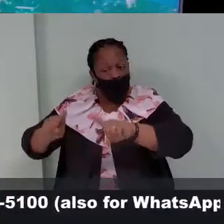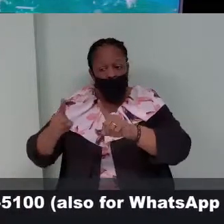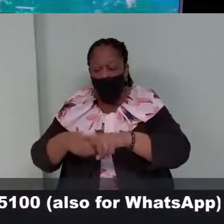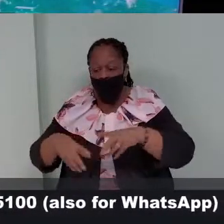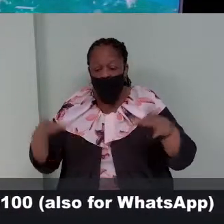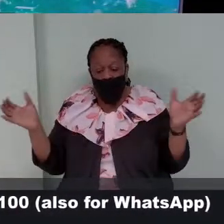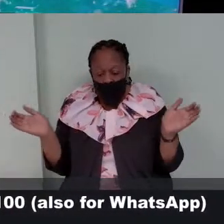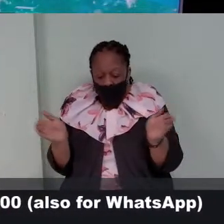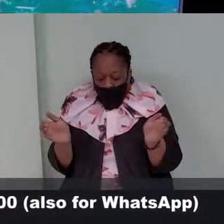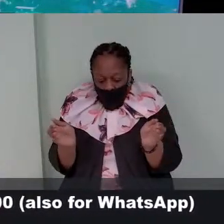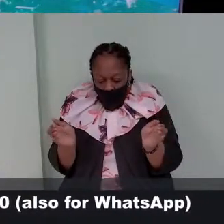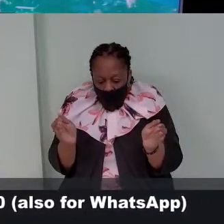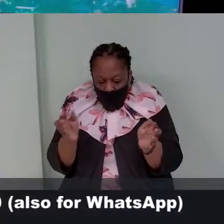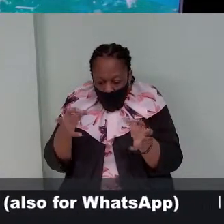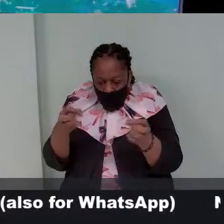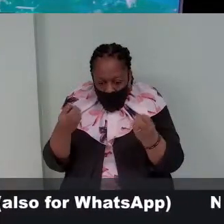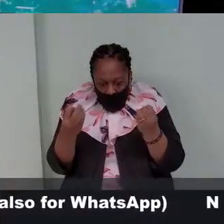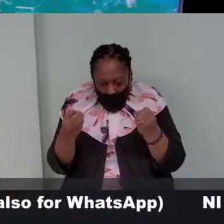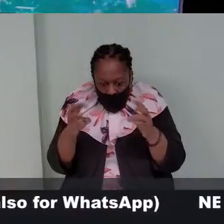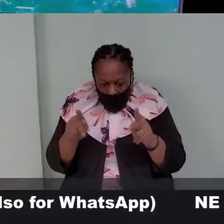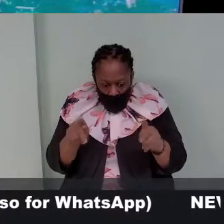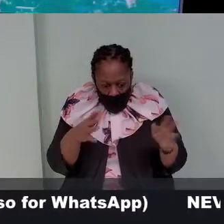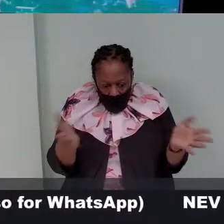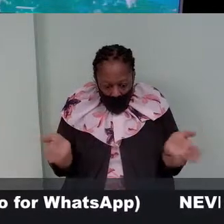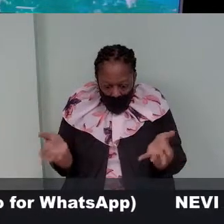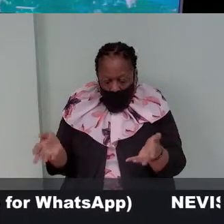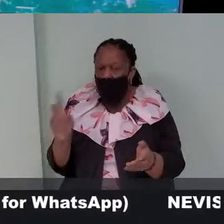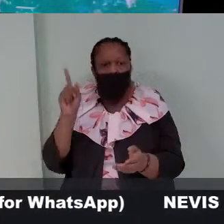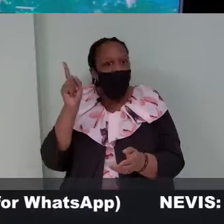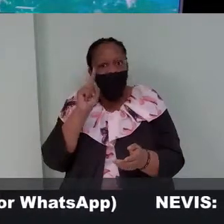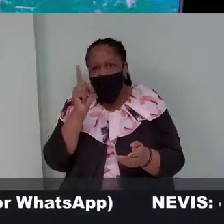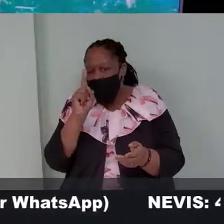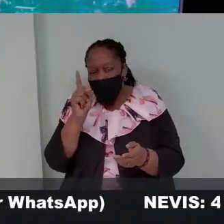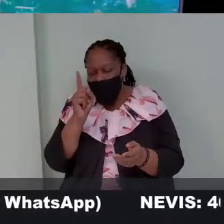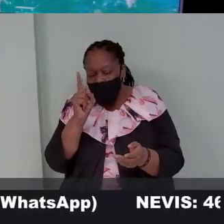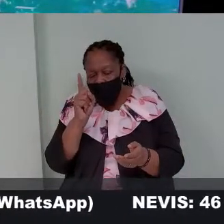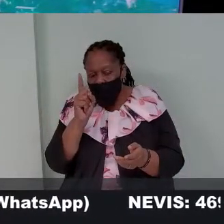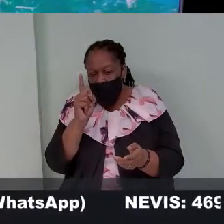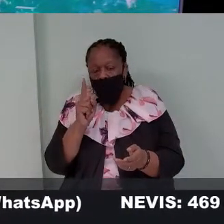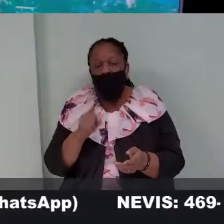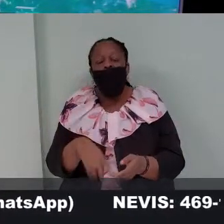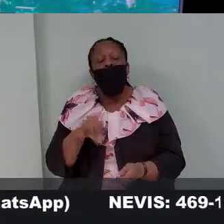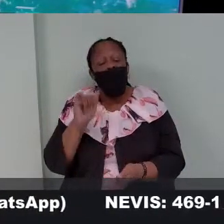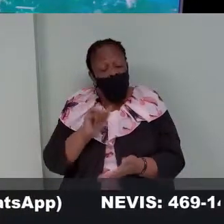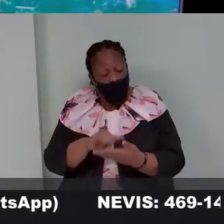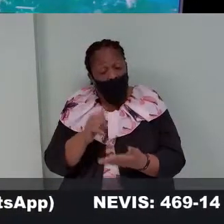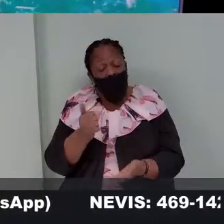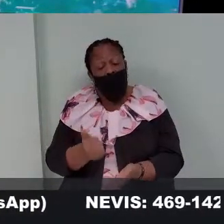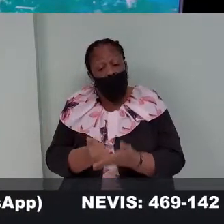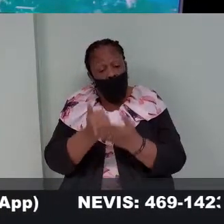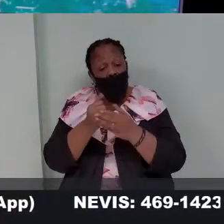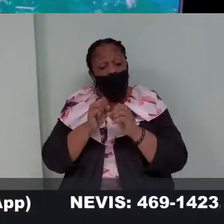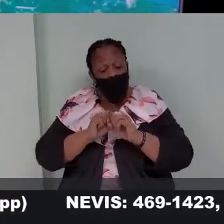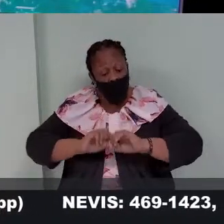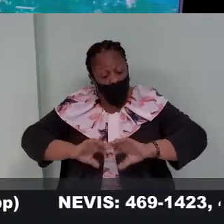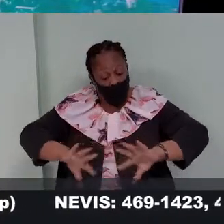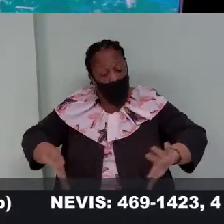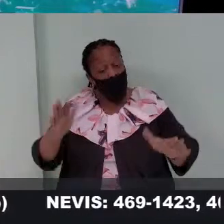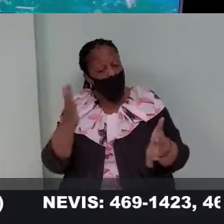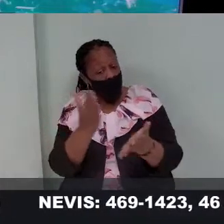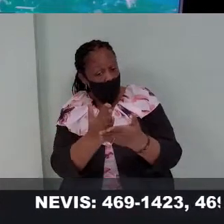etiquette, etc., you avoid the super spreader events, we can control this. And as we move into the